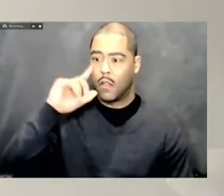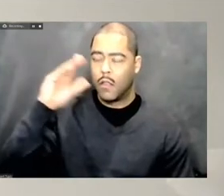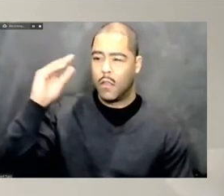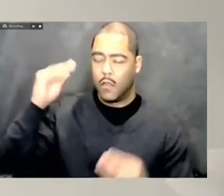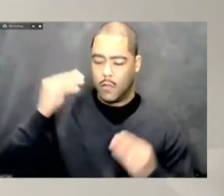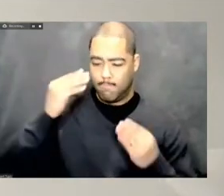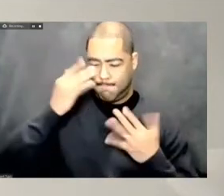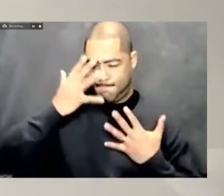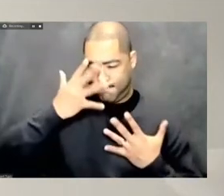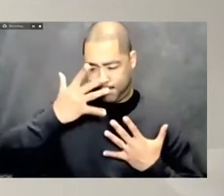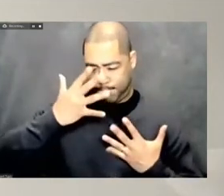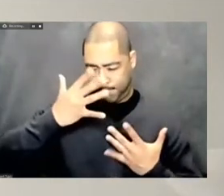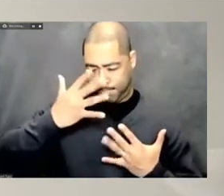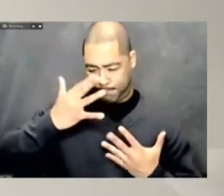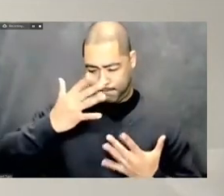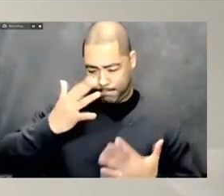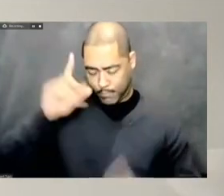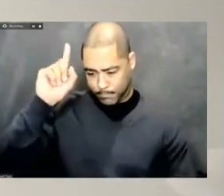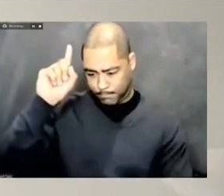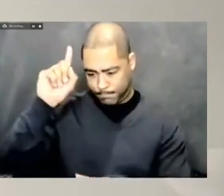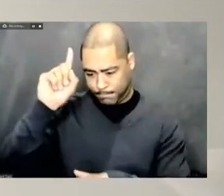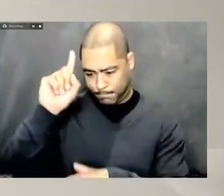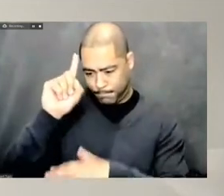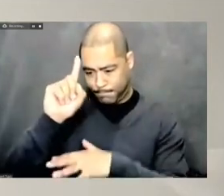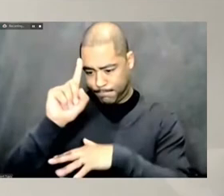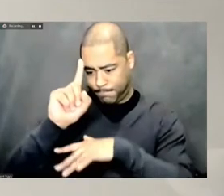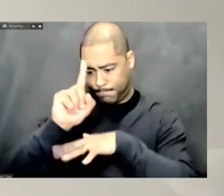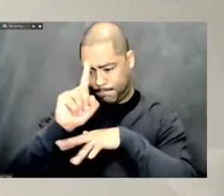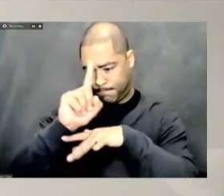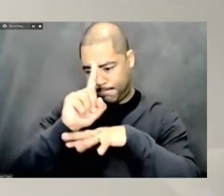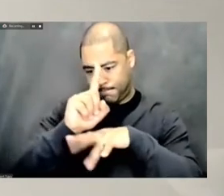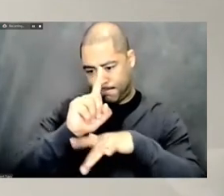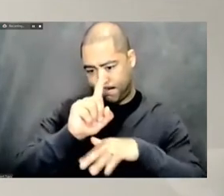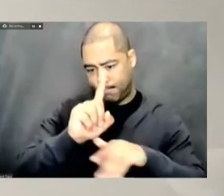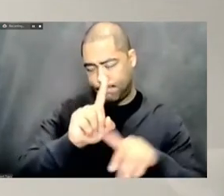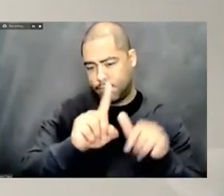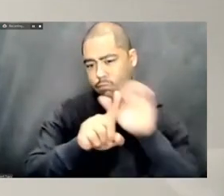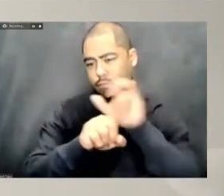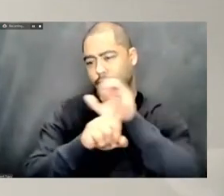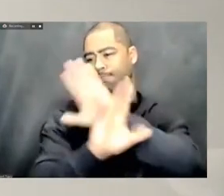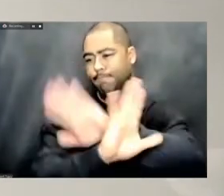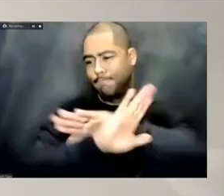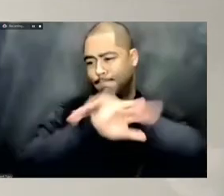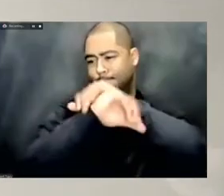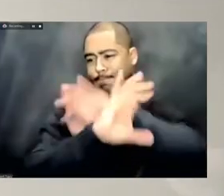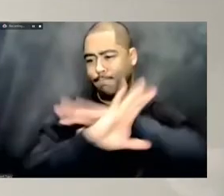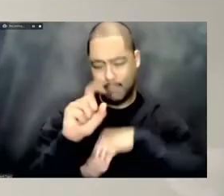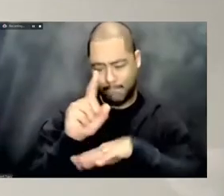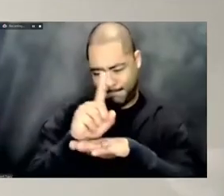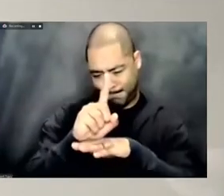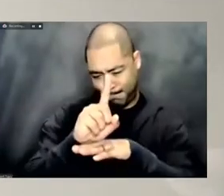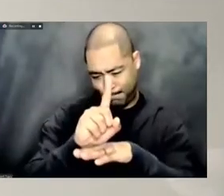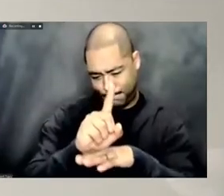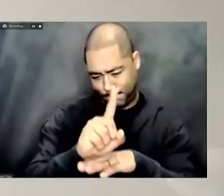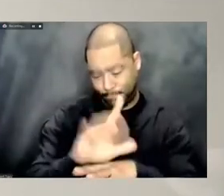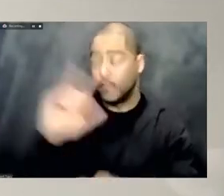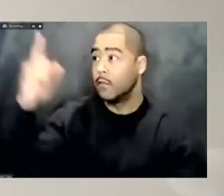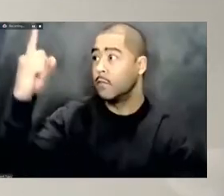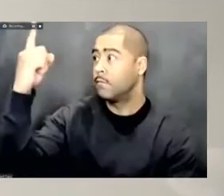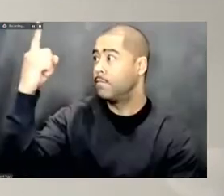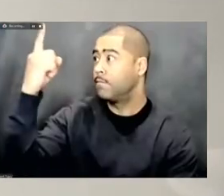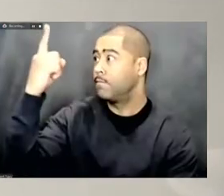all bright lights and black wings, and you're just